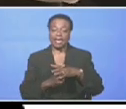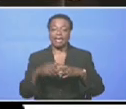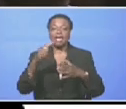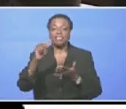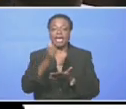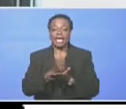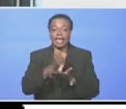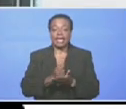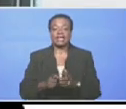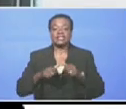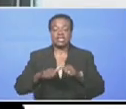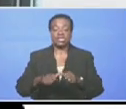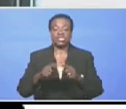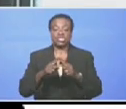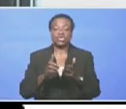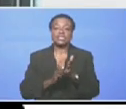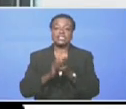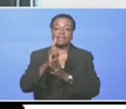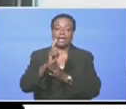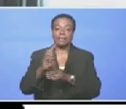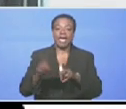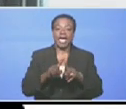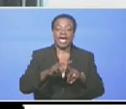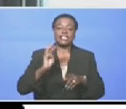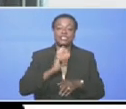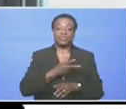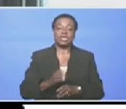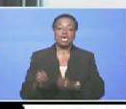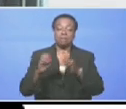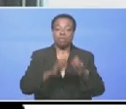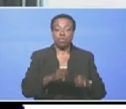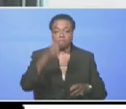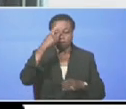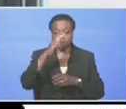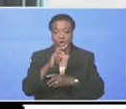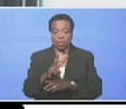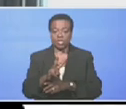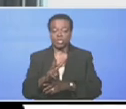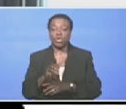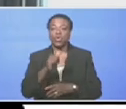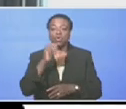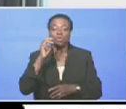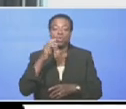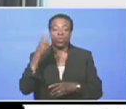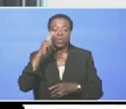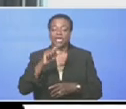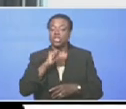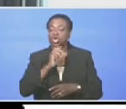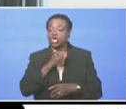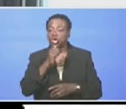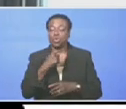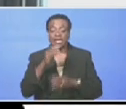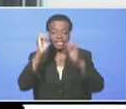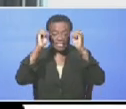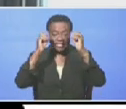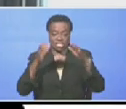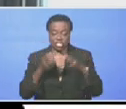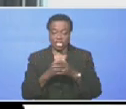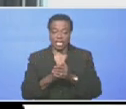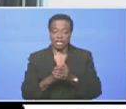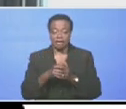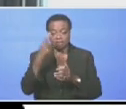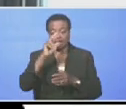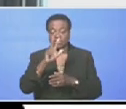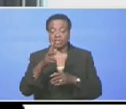continues to develop. As we move forward, we're now just teaching or have offerings for our cadets for just the third